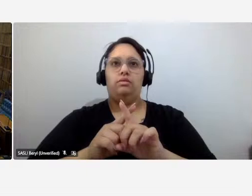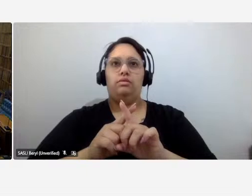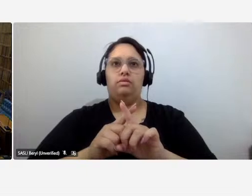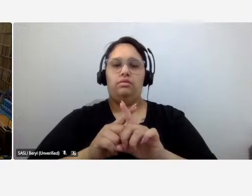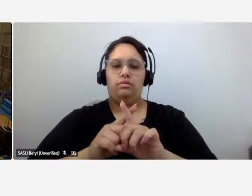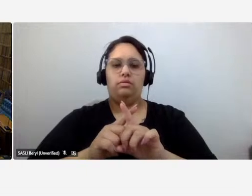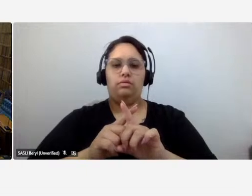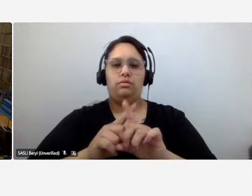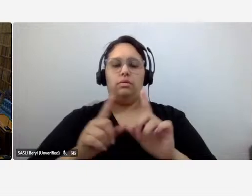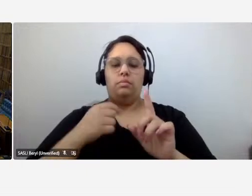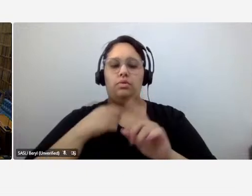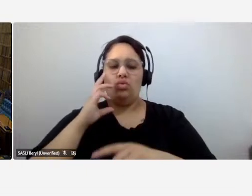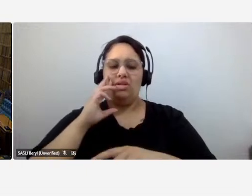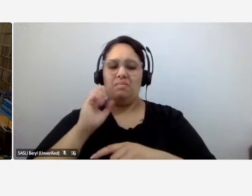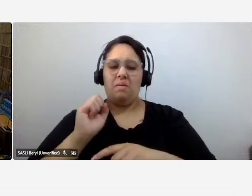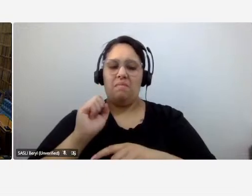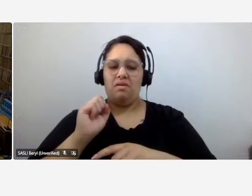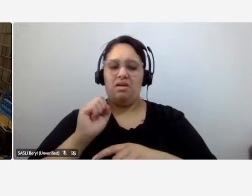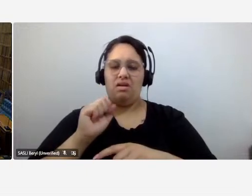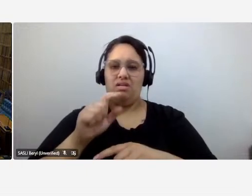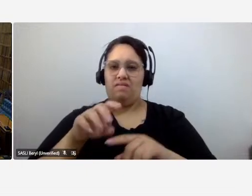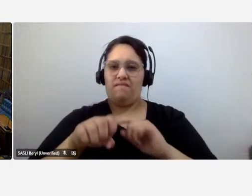I don't recall finding that anywhere.